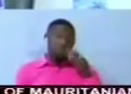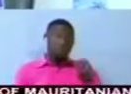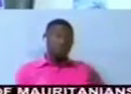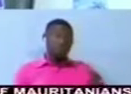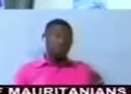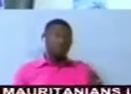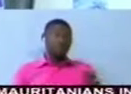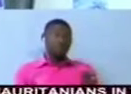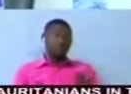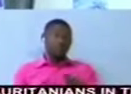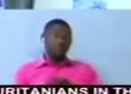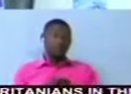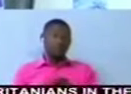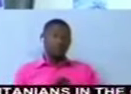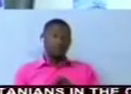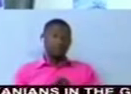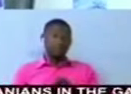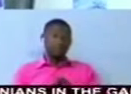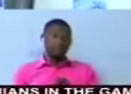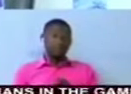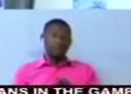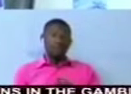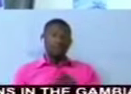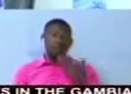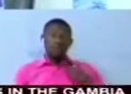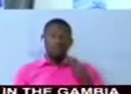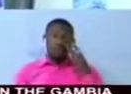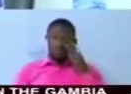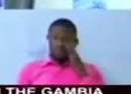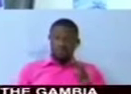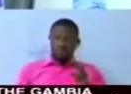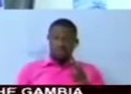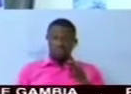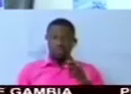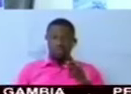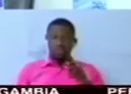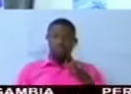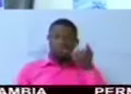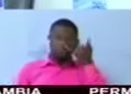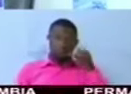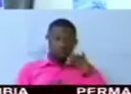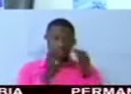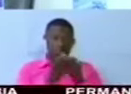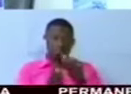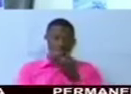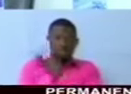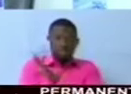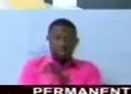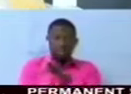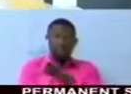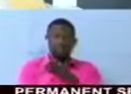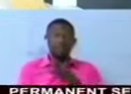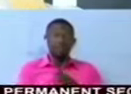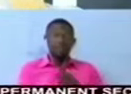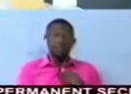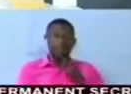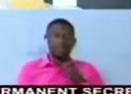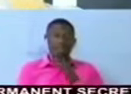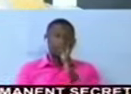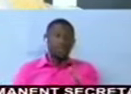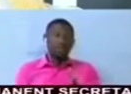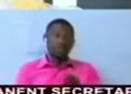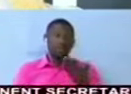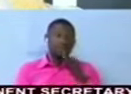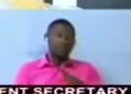joke, you know, mom ligabi. When they saw the drug squad, they want to chase them out from there. They said that that's their right, the drug squad. Falan Japo,